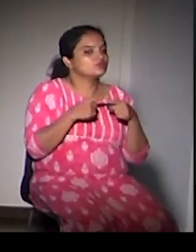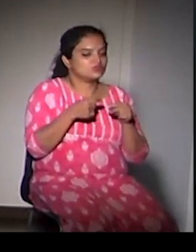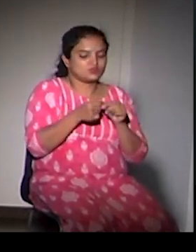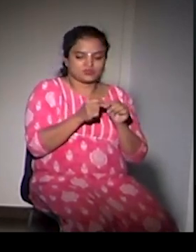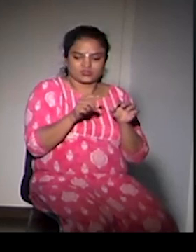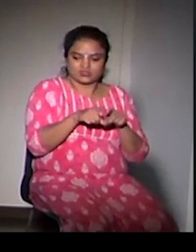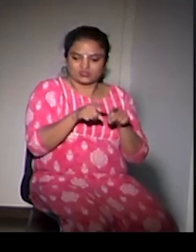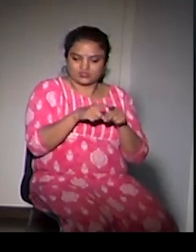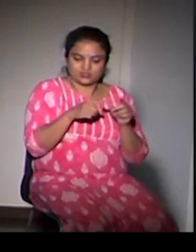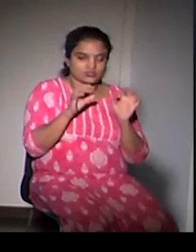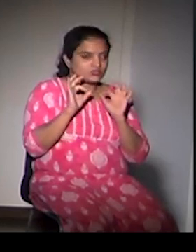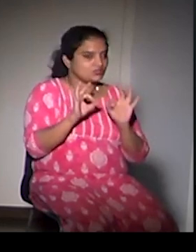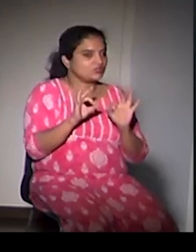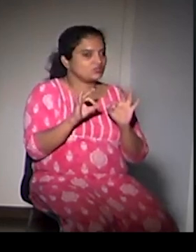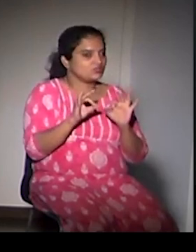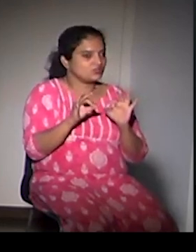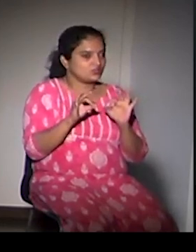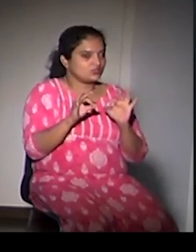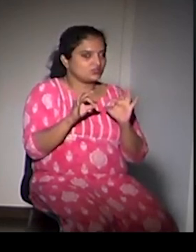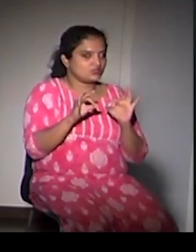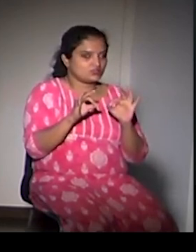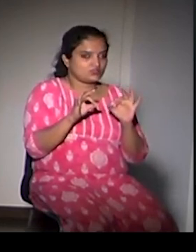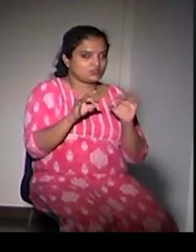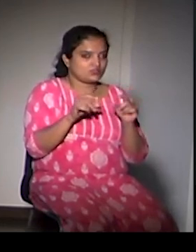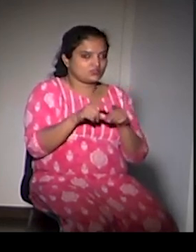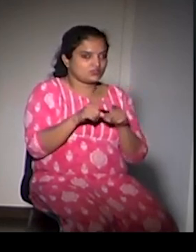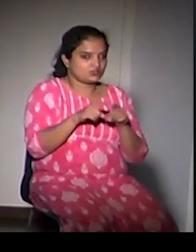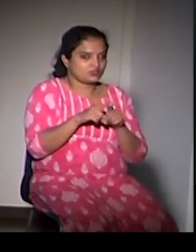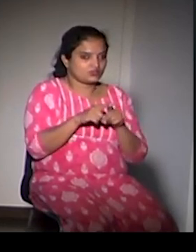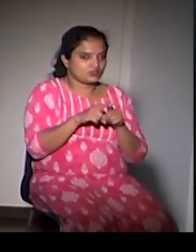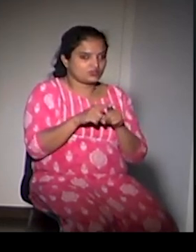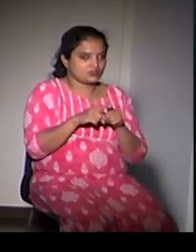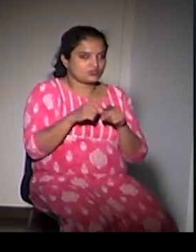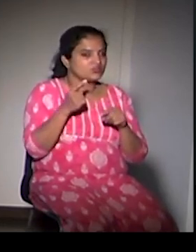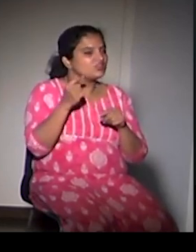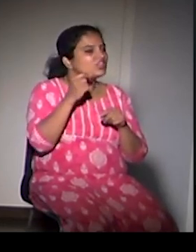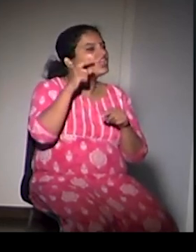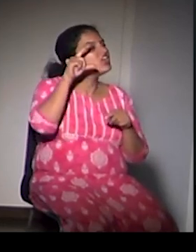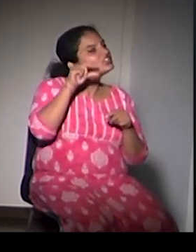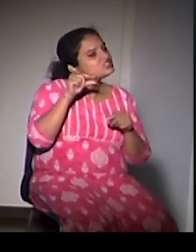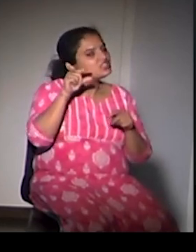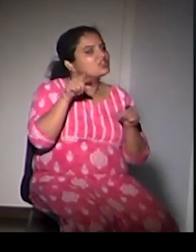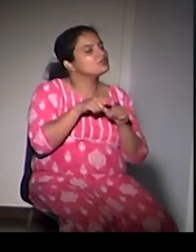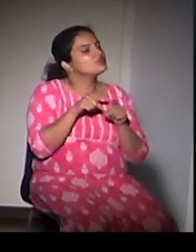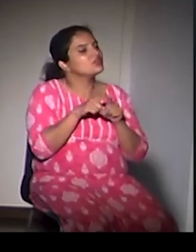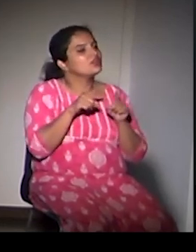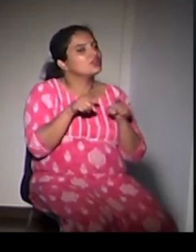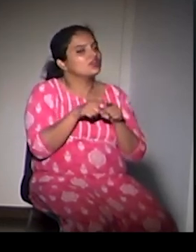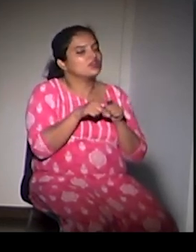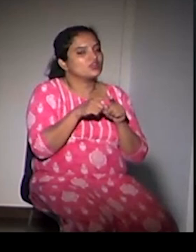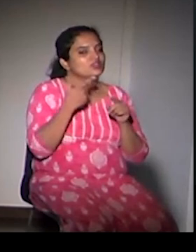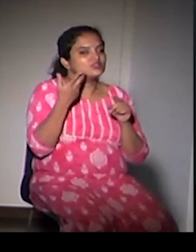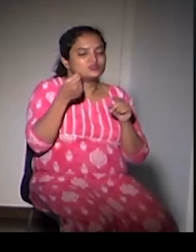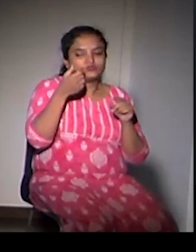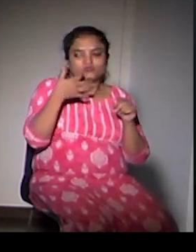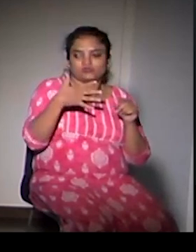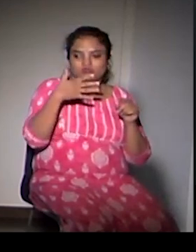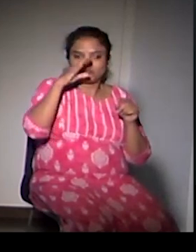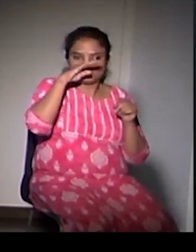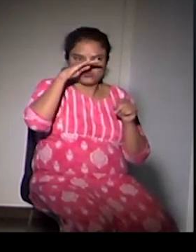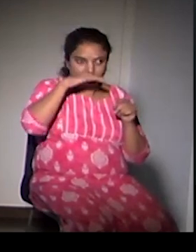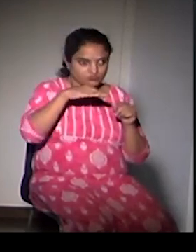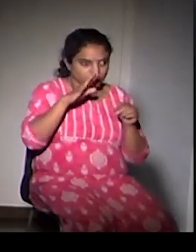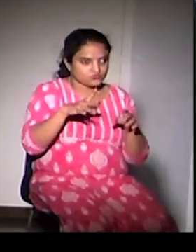nicely. But there is another way of doing it, which of course is quicker and cheaper, which you do see particularly